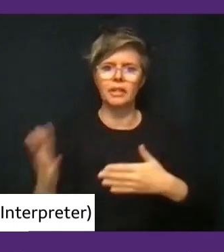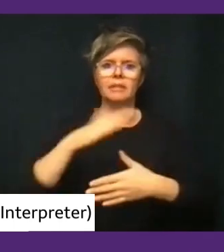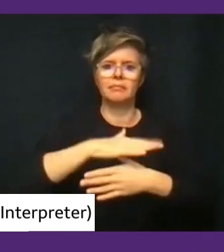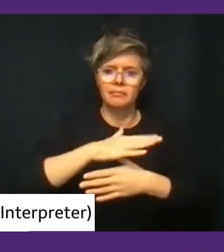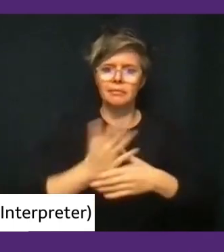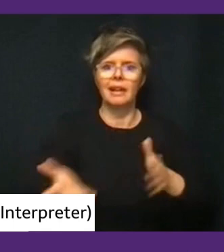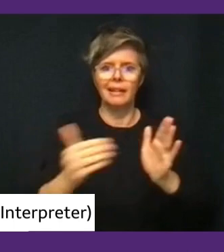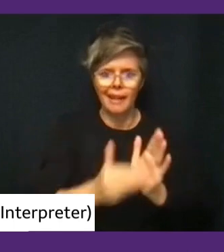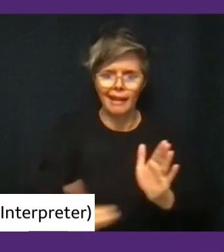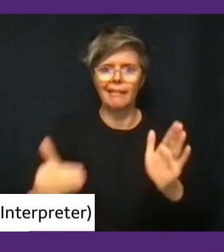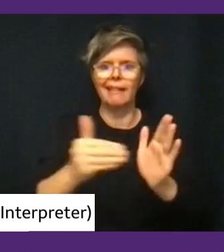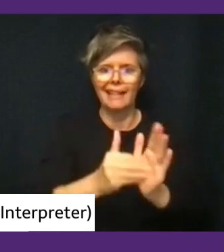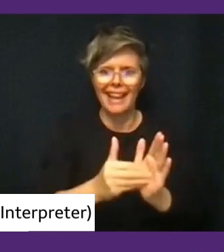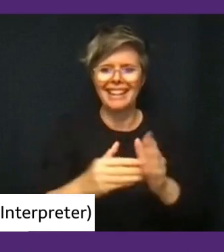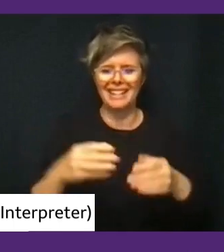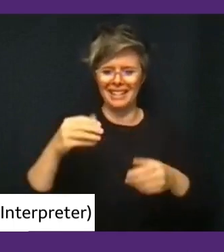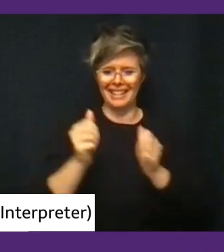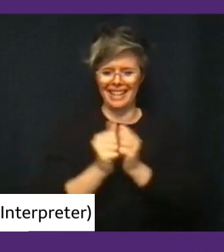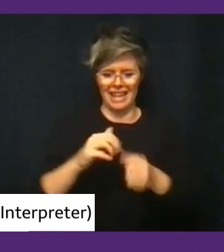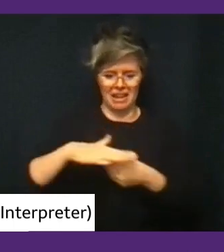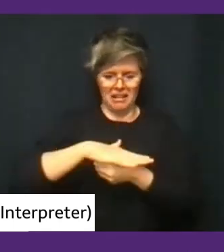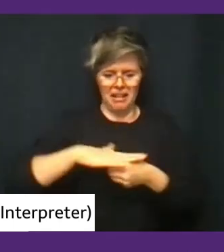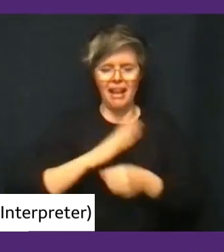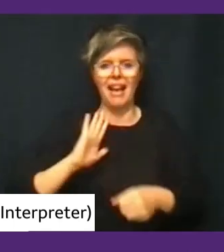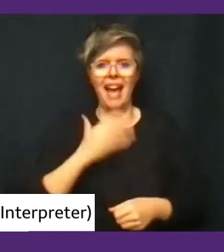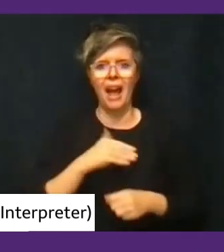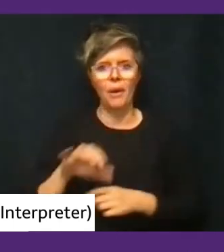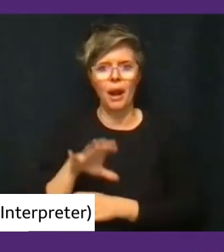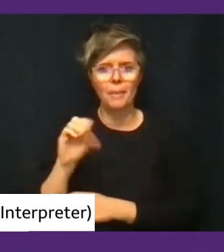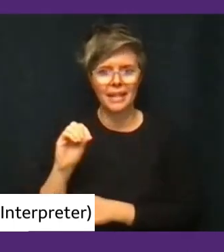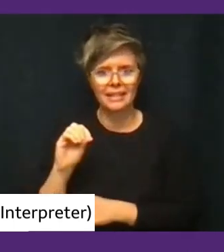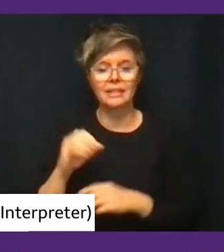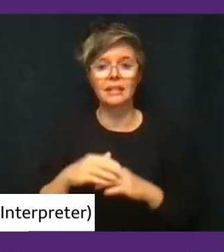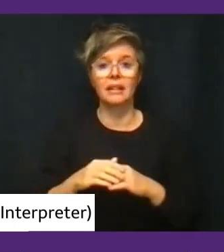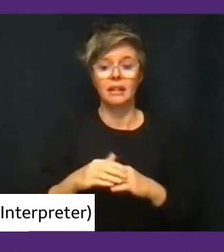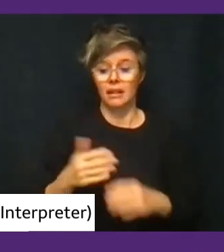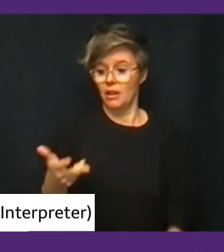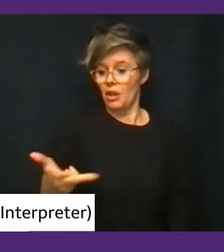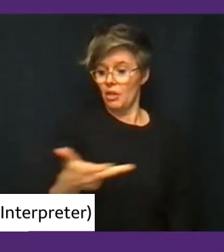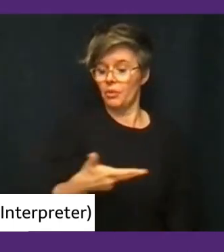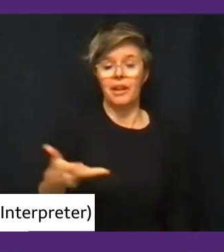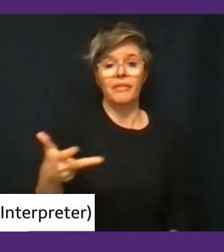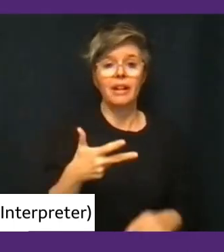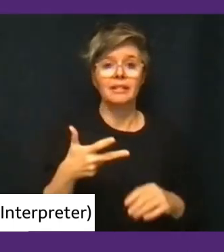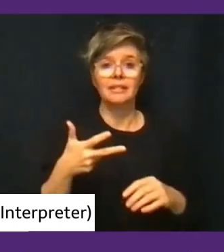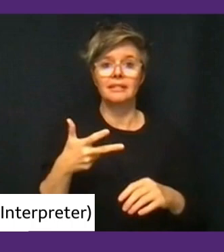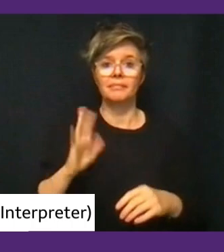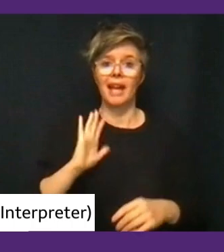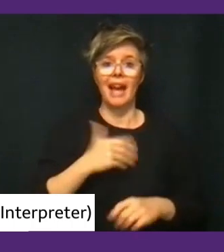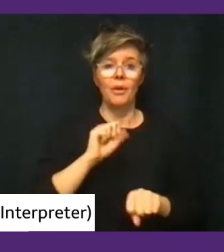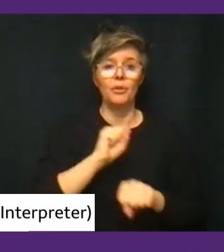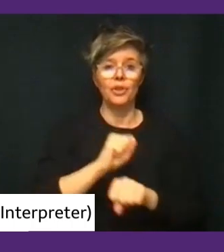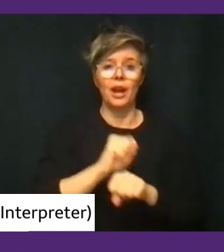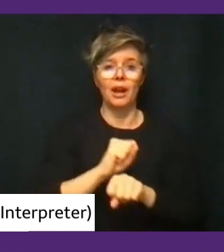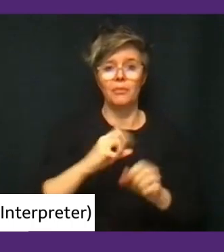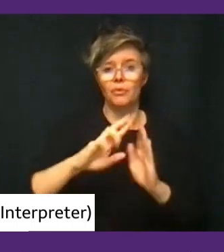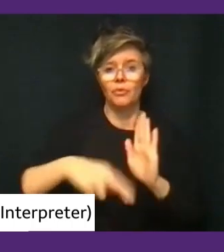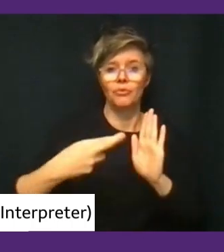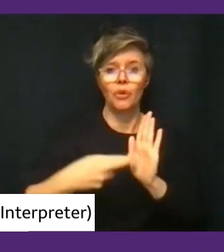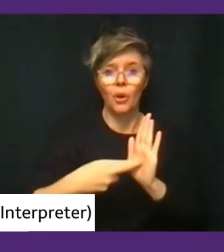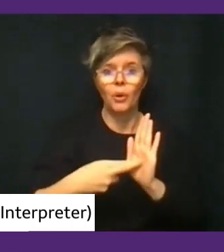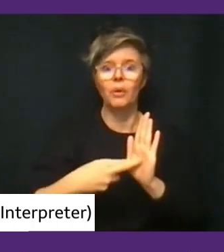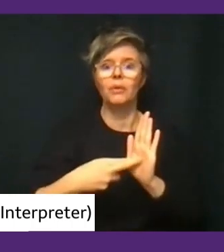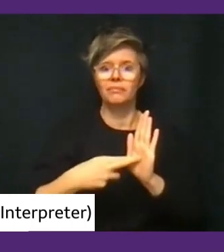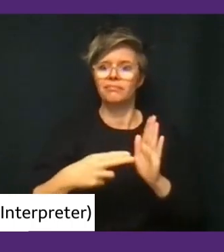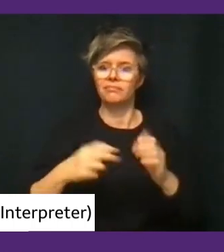companies. And, the fact that all three of us have the roles that we have and have had them for many years is a testament